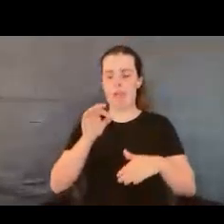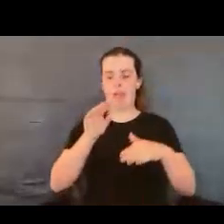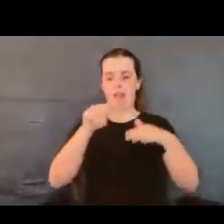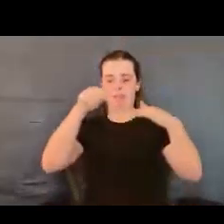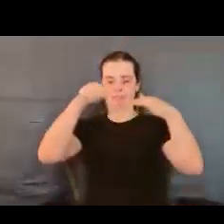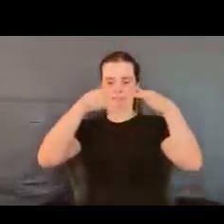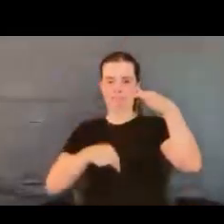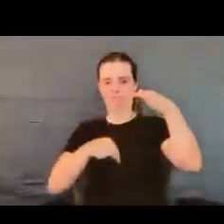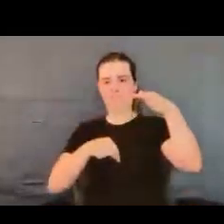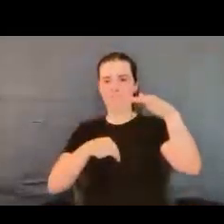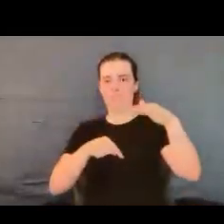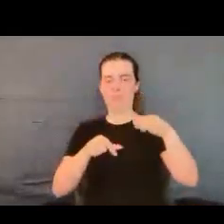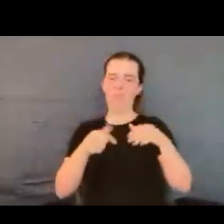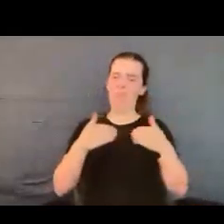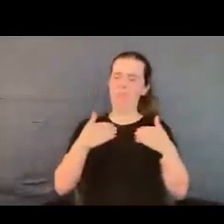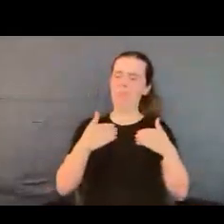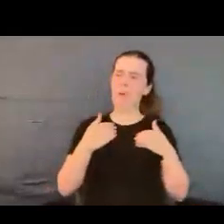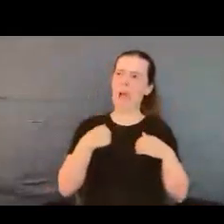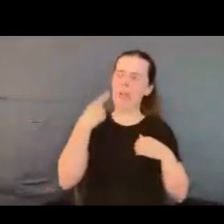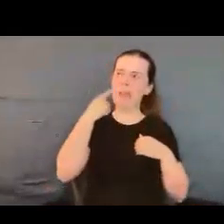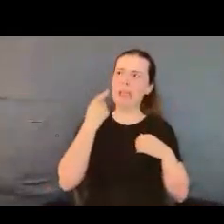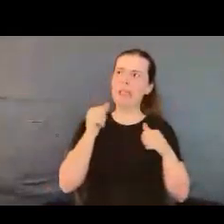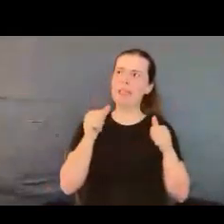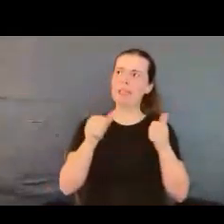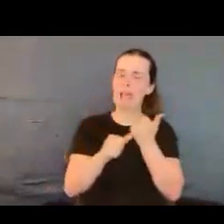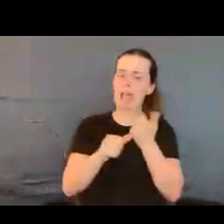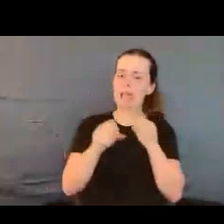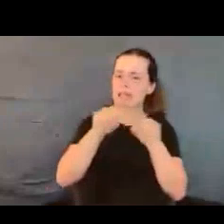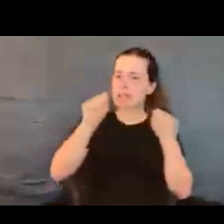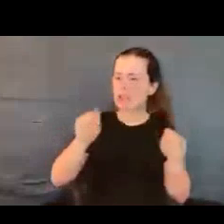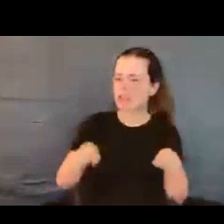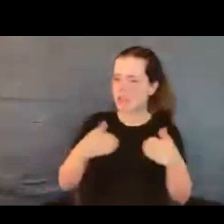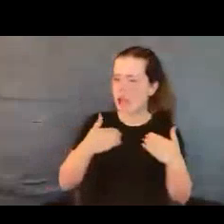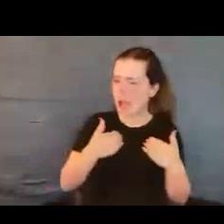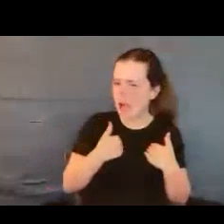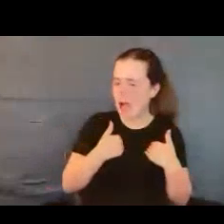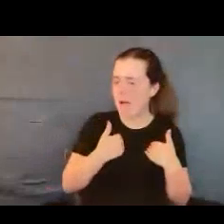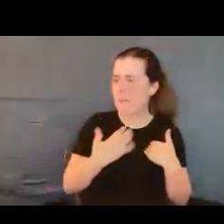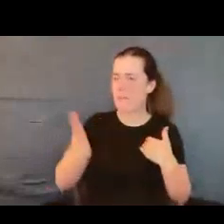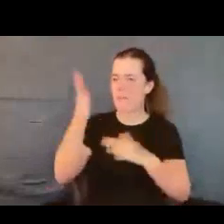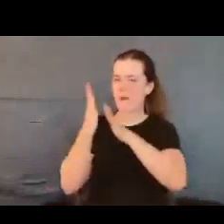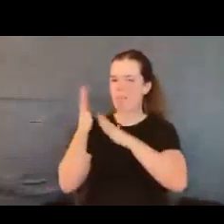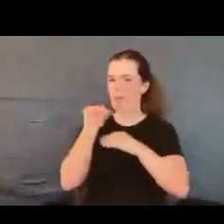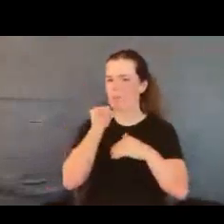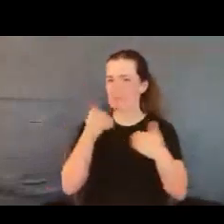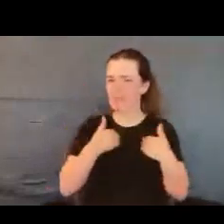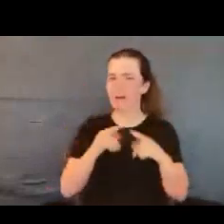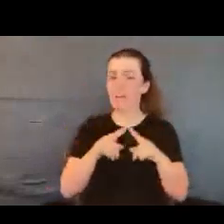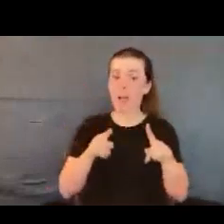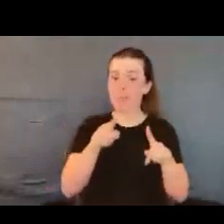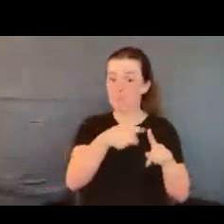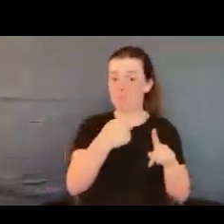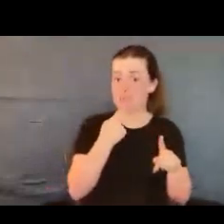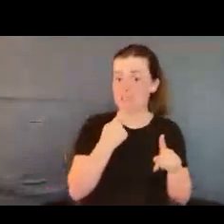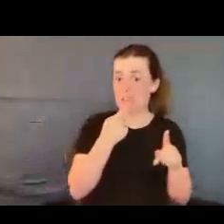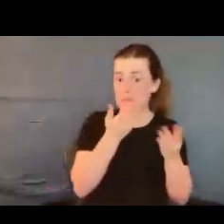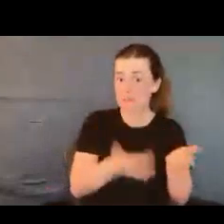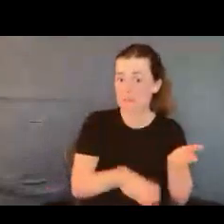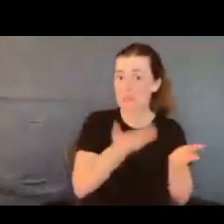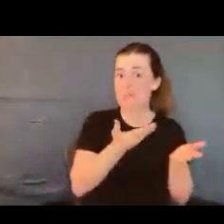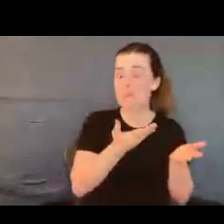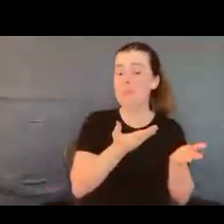apparently an aid station there where there's water. There hasn't been in the past, so it does say it's there. I just want to make sure that people would know that